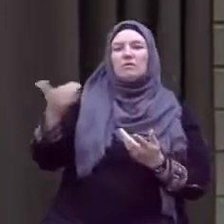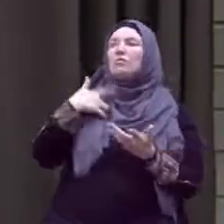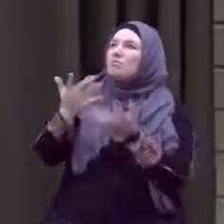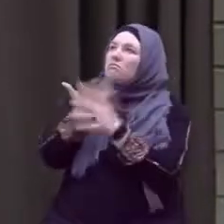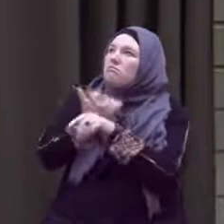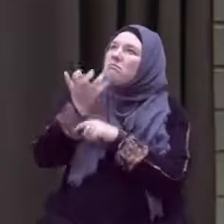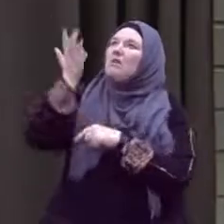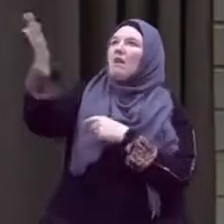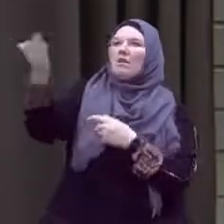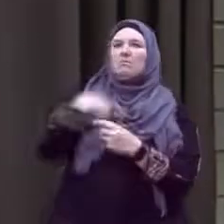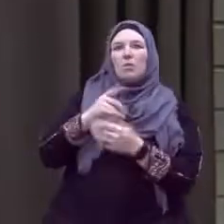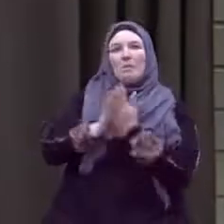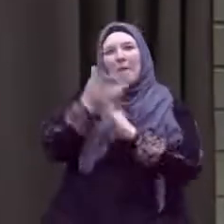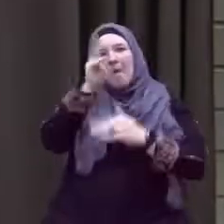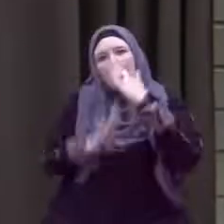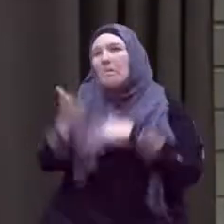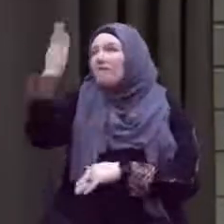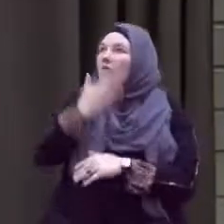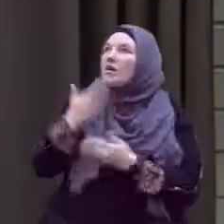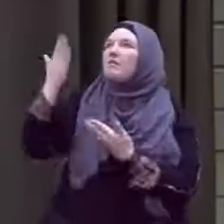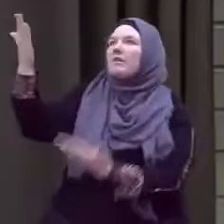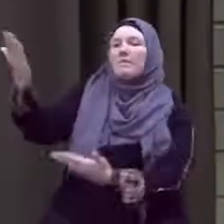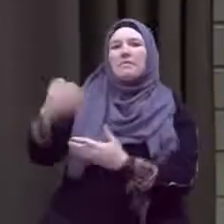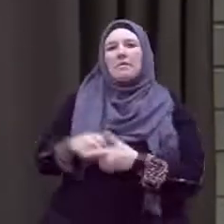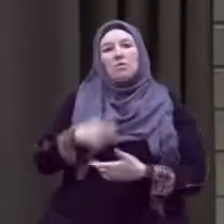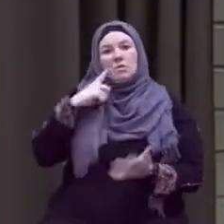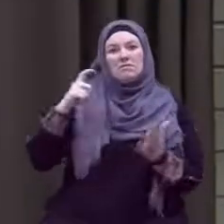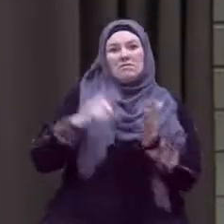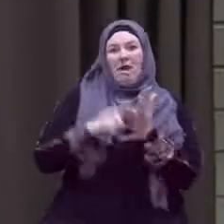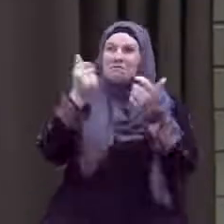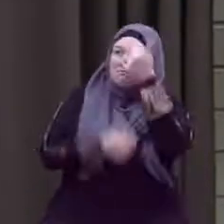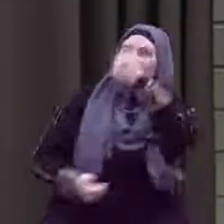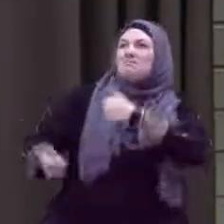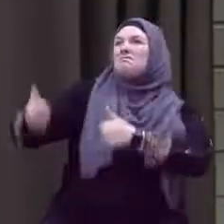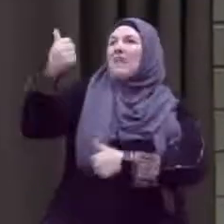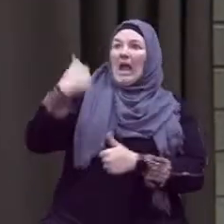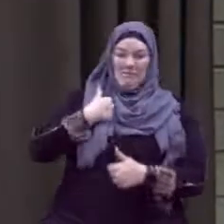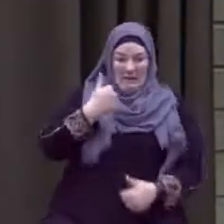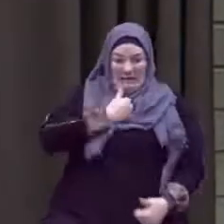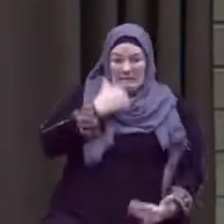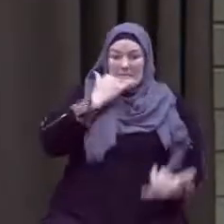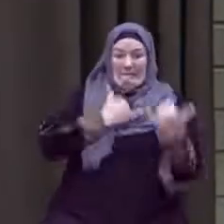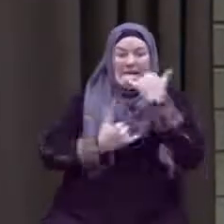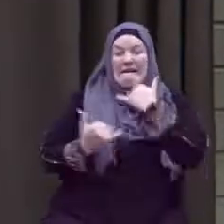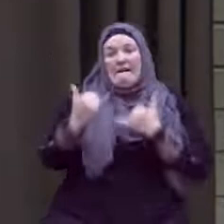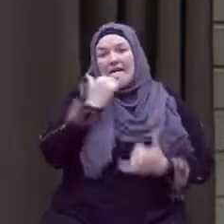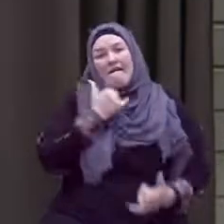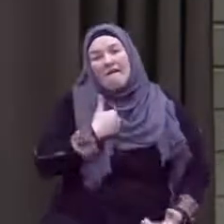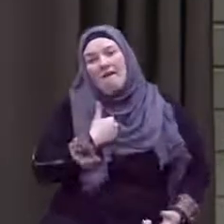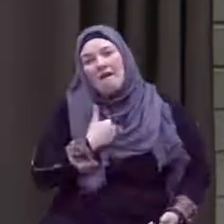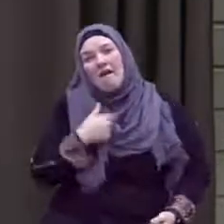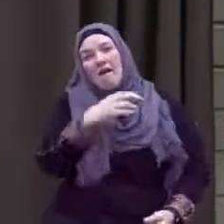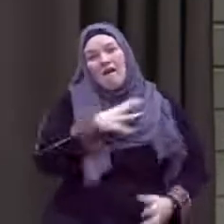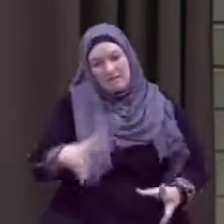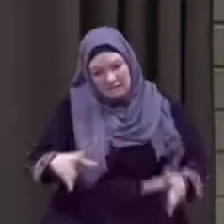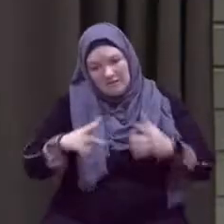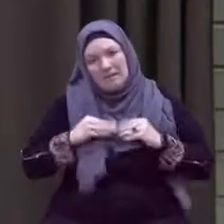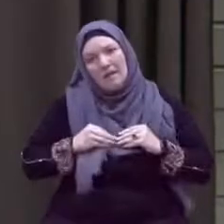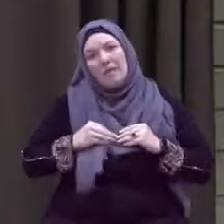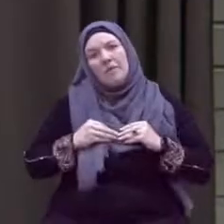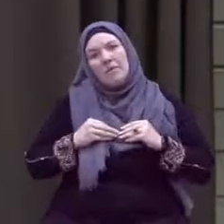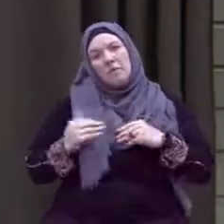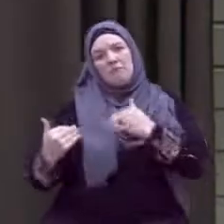to humble ourselves before Him, to acknowledge our own mistakes, and to accept